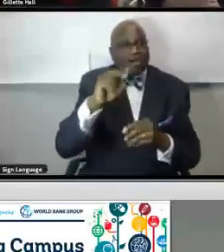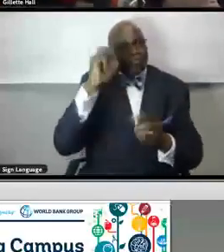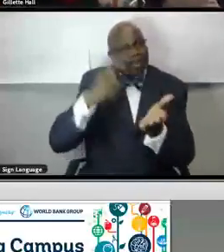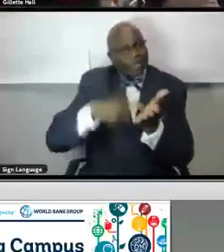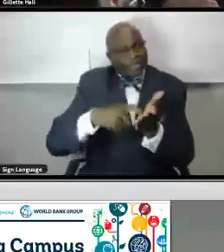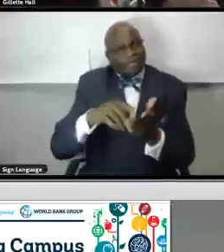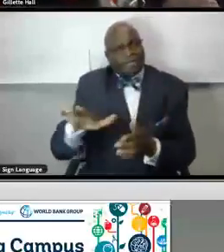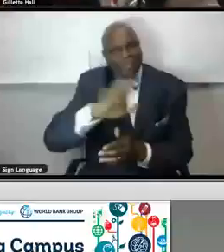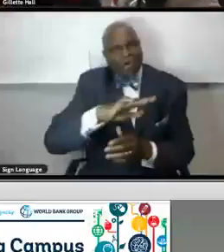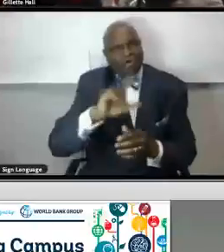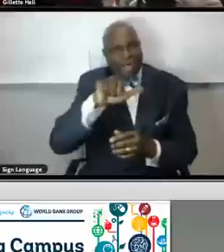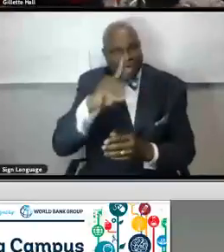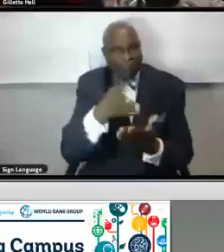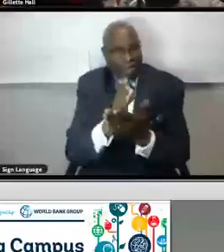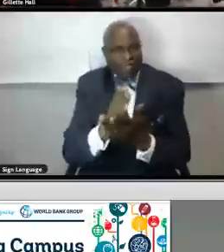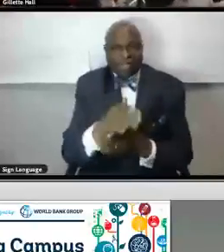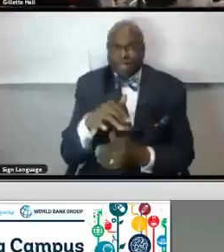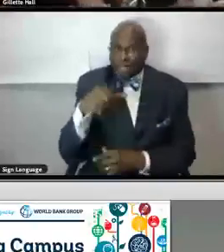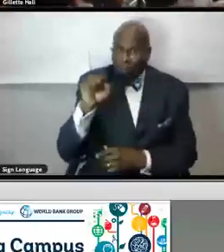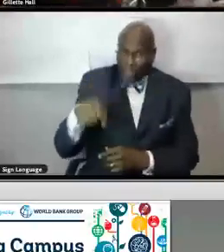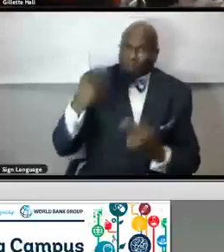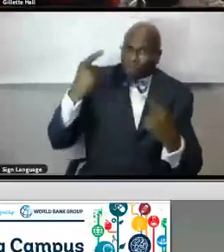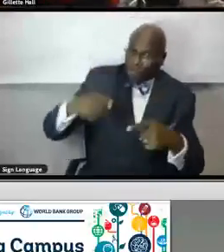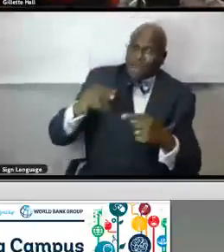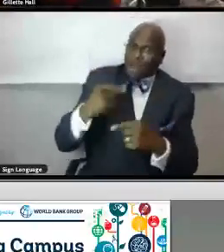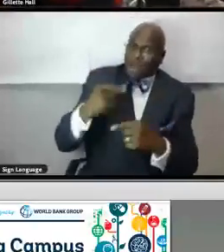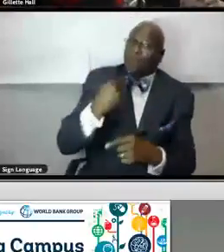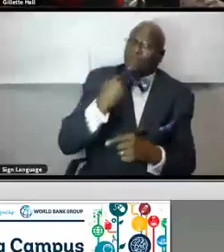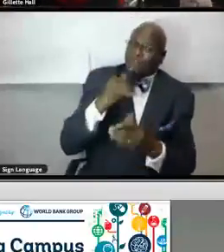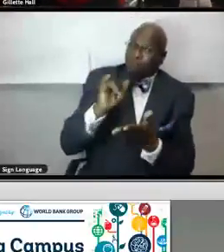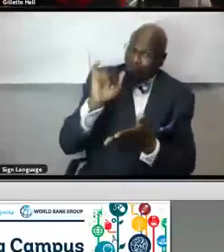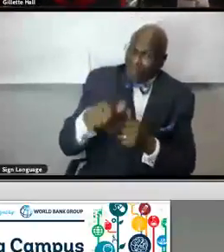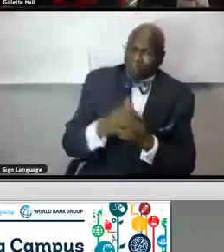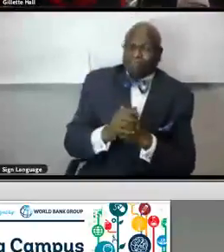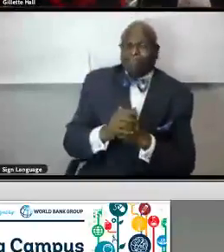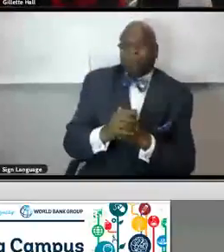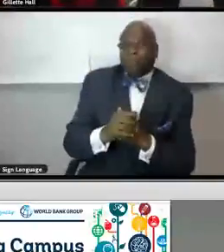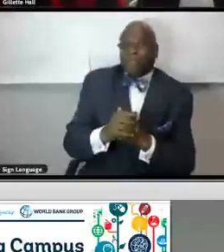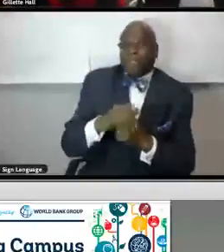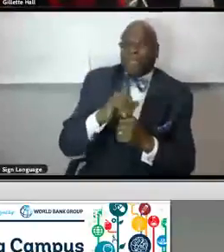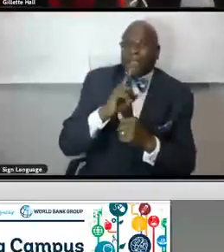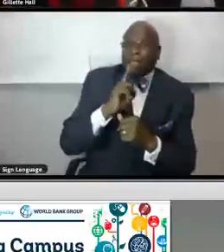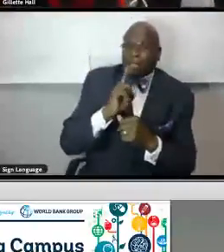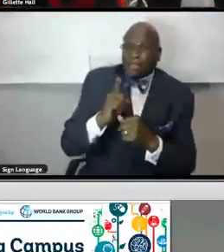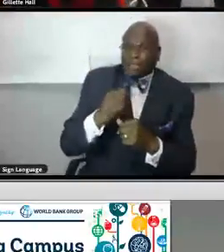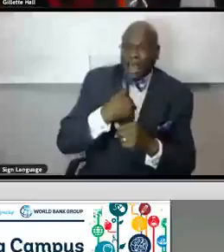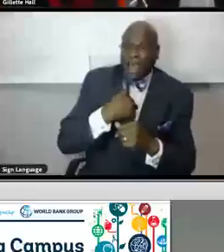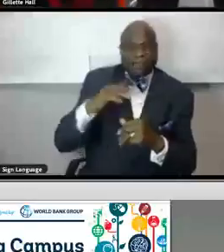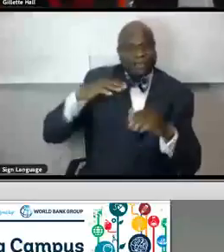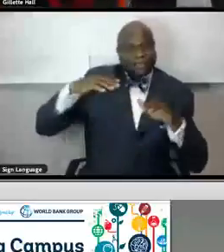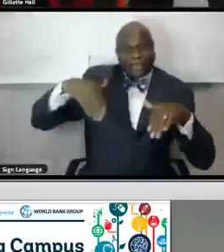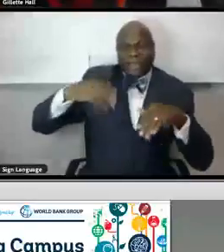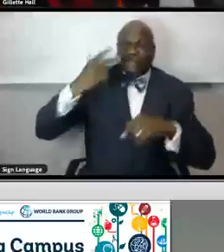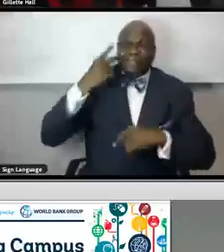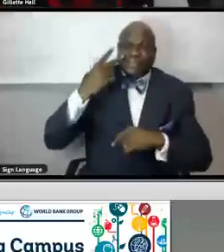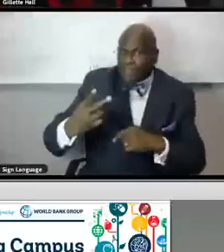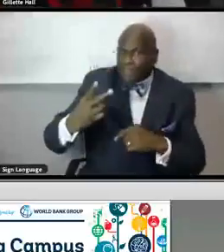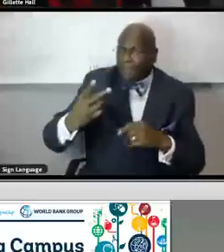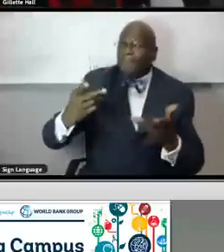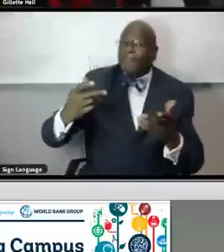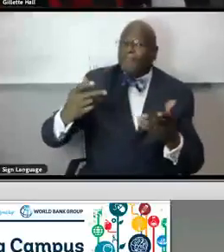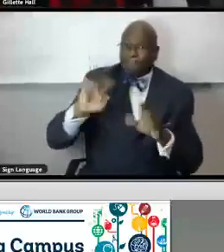those land rights. And I think what I'll say there is that I have not seen yet